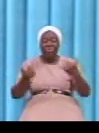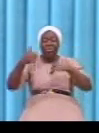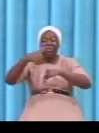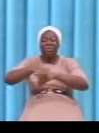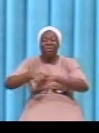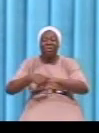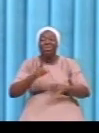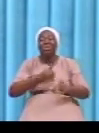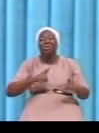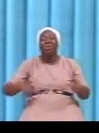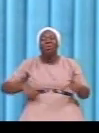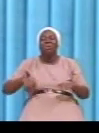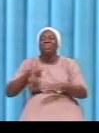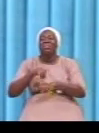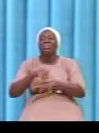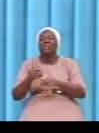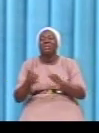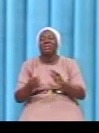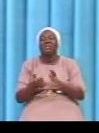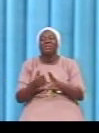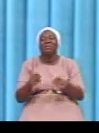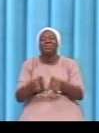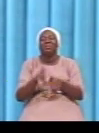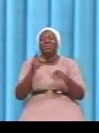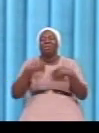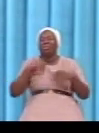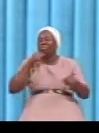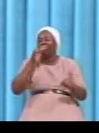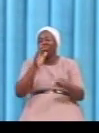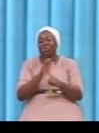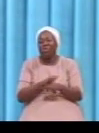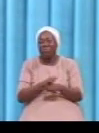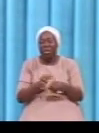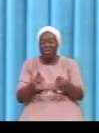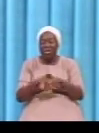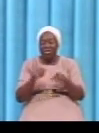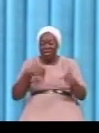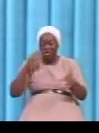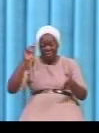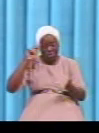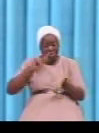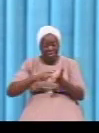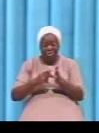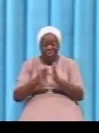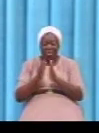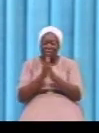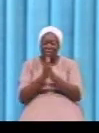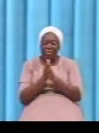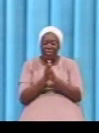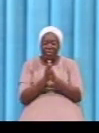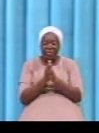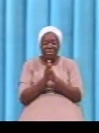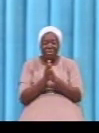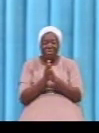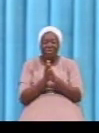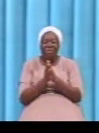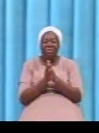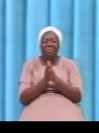Send the showers as you have promised, as you have purpose. Open your mouth and pray to the